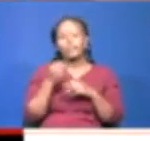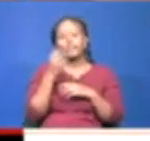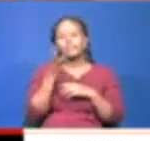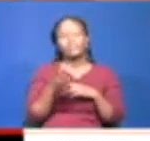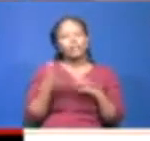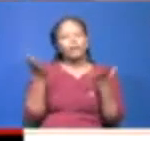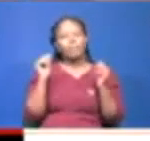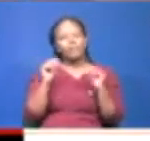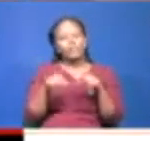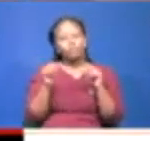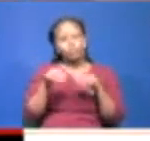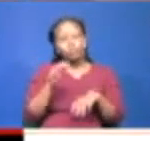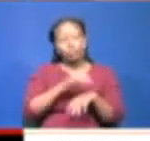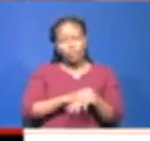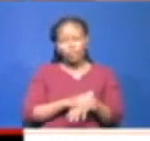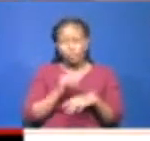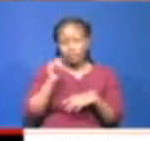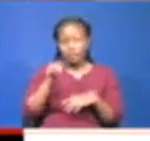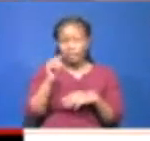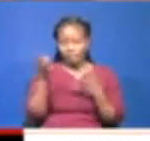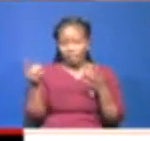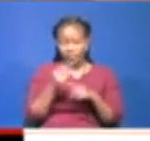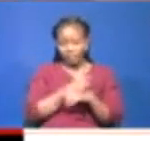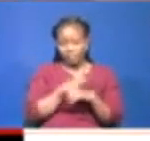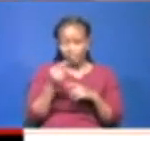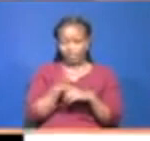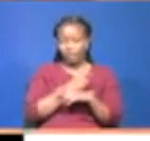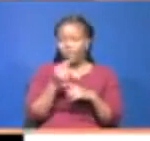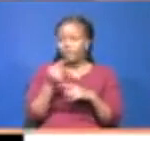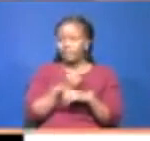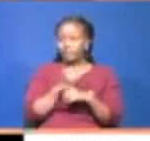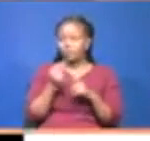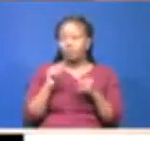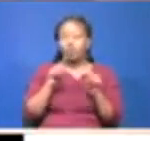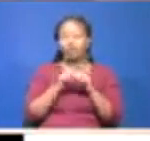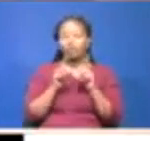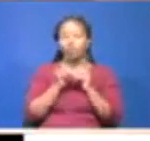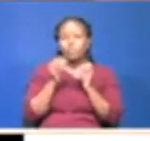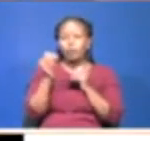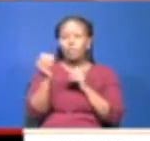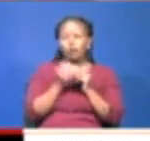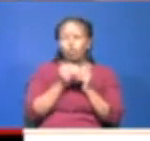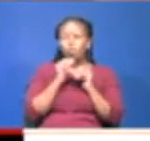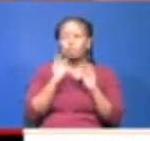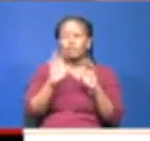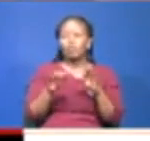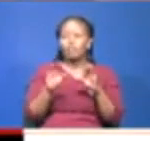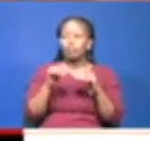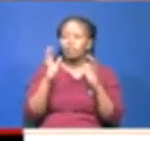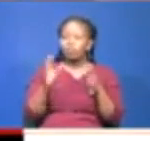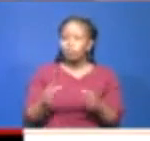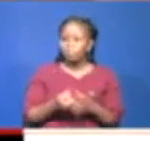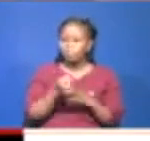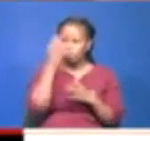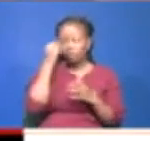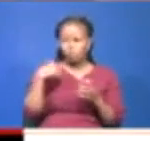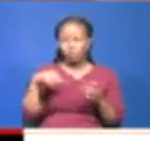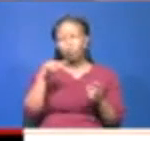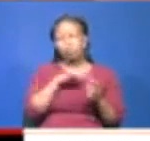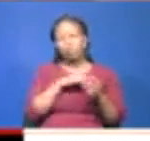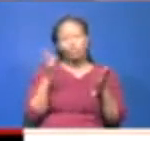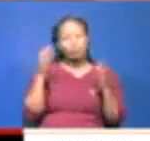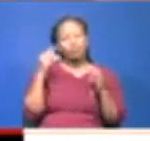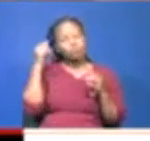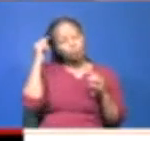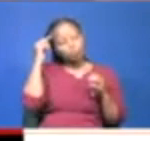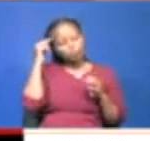bob, you know? So really that's that sort of training. So they become closer to the farmer, because ultimately we are deeply concerned about the farmer. Mm-hmm. So by doing